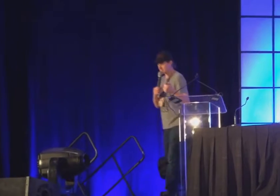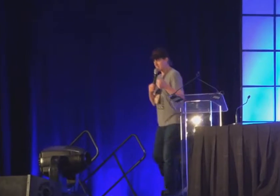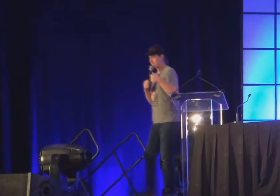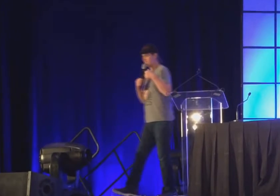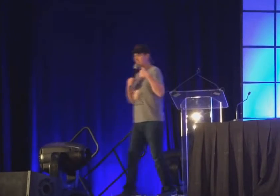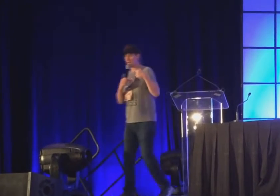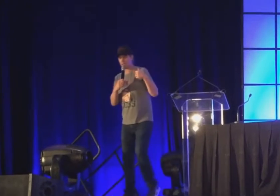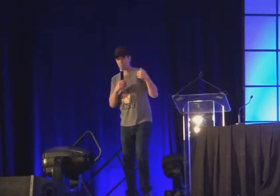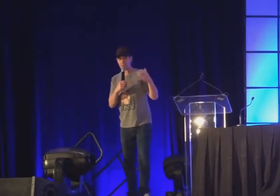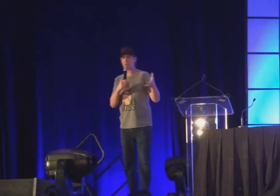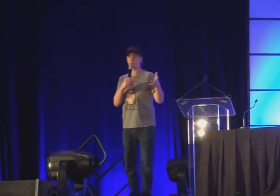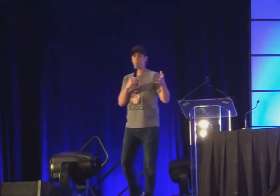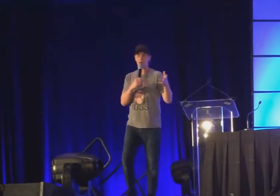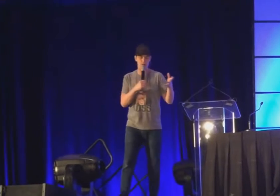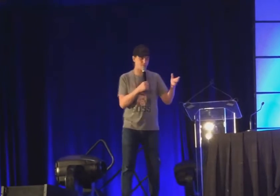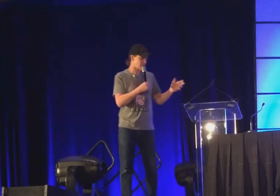it.